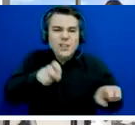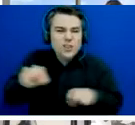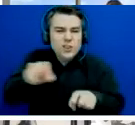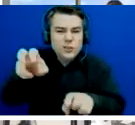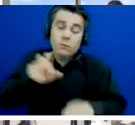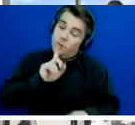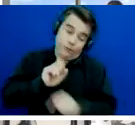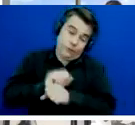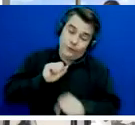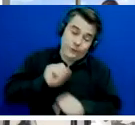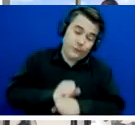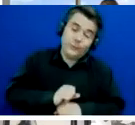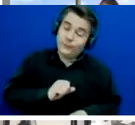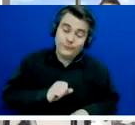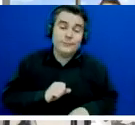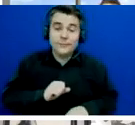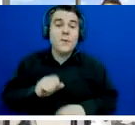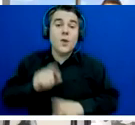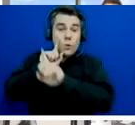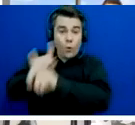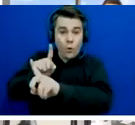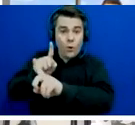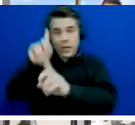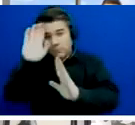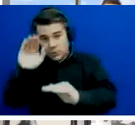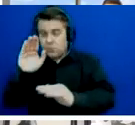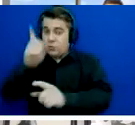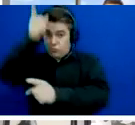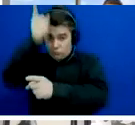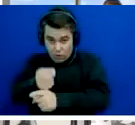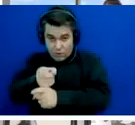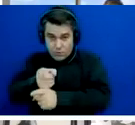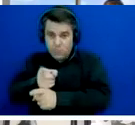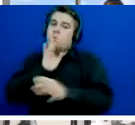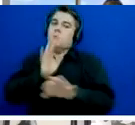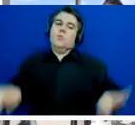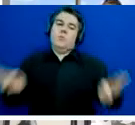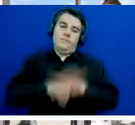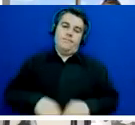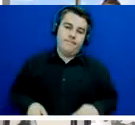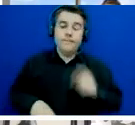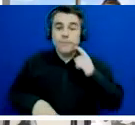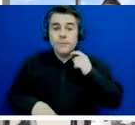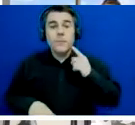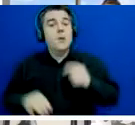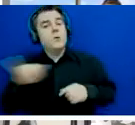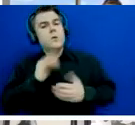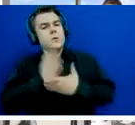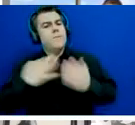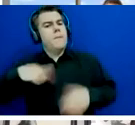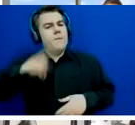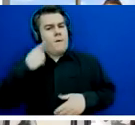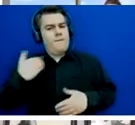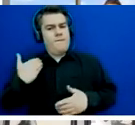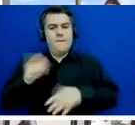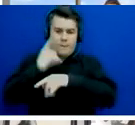And setting those goals and expectations the right way is very, very important. Also, some of the benefits that you have available to you.